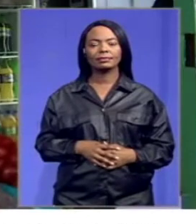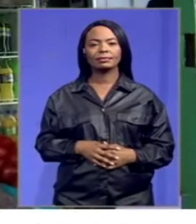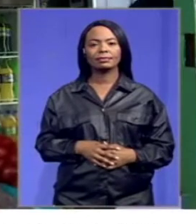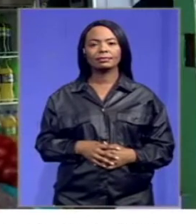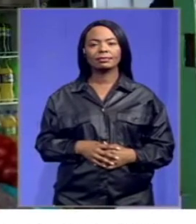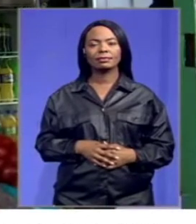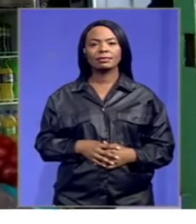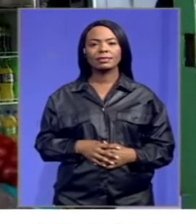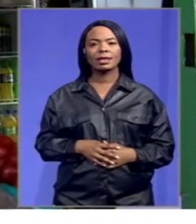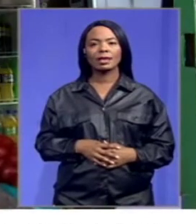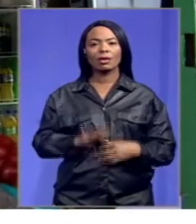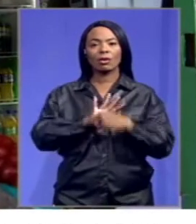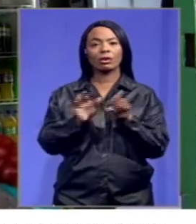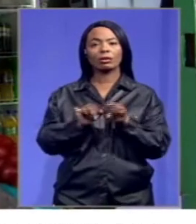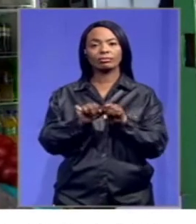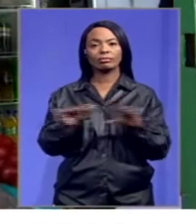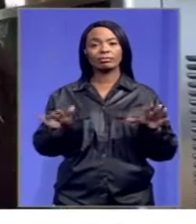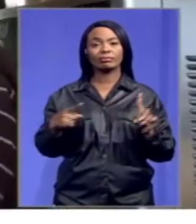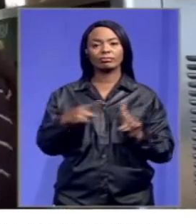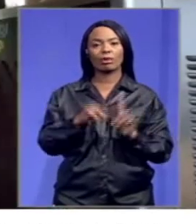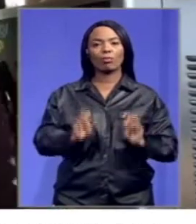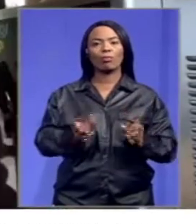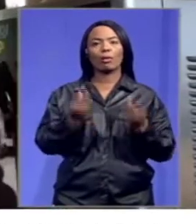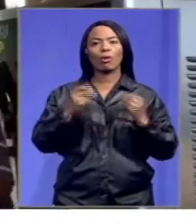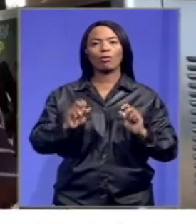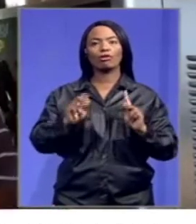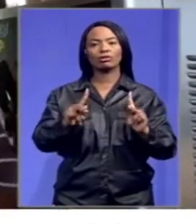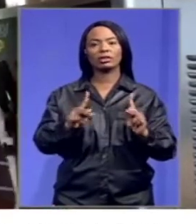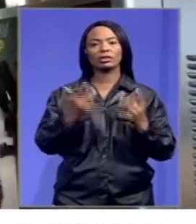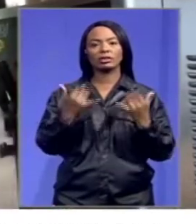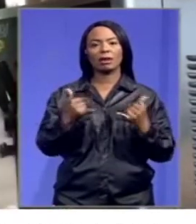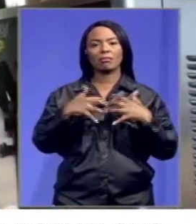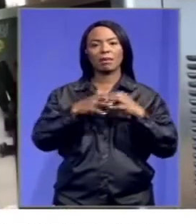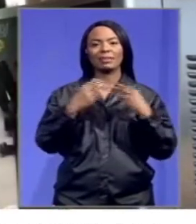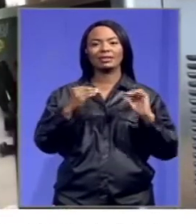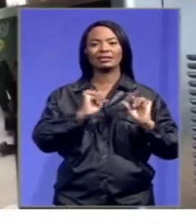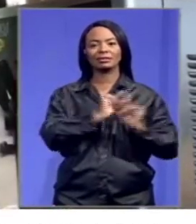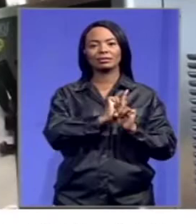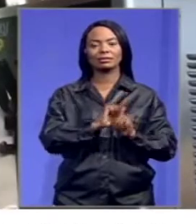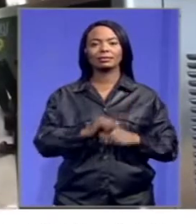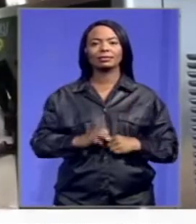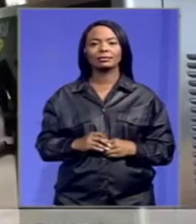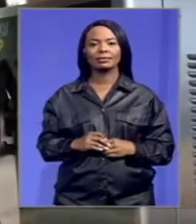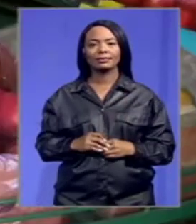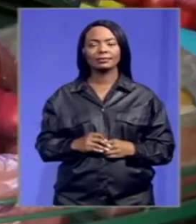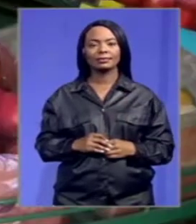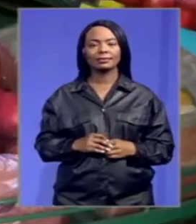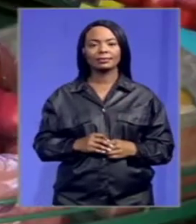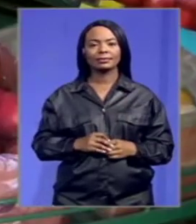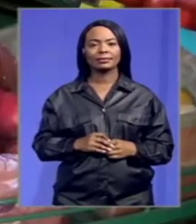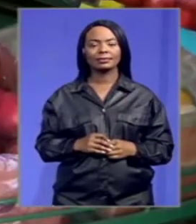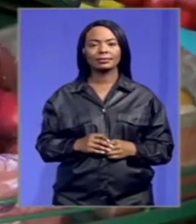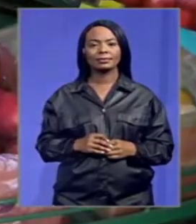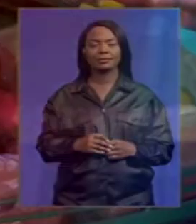Sewa sa COVID-19 se buletse moahi wa Kimberley monyetla wa hore a kgone ho ba le kgwebo eo e leng ya hae.